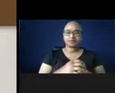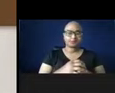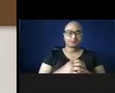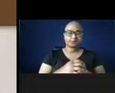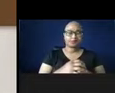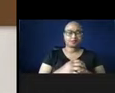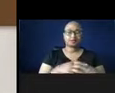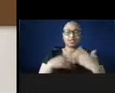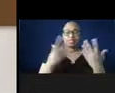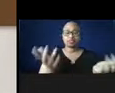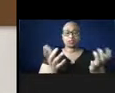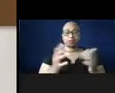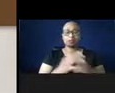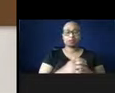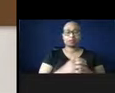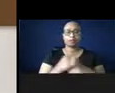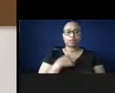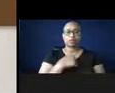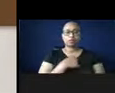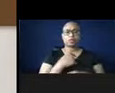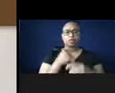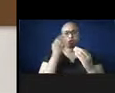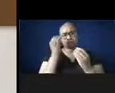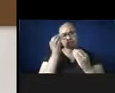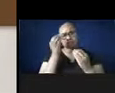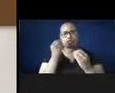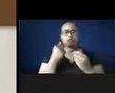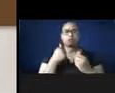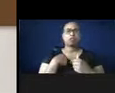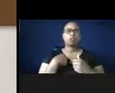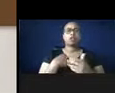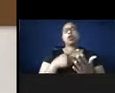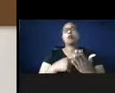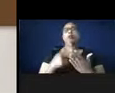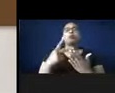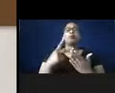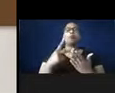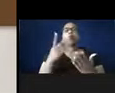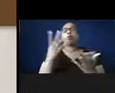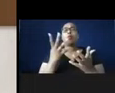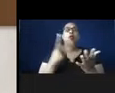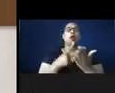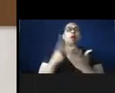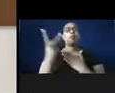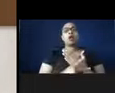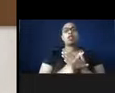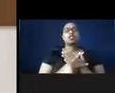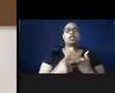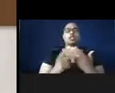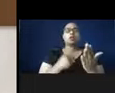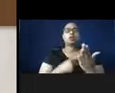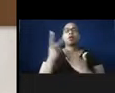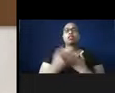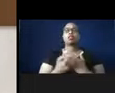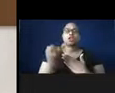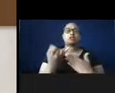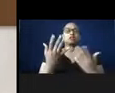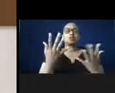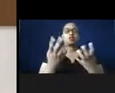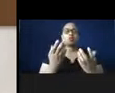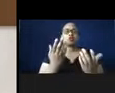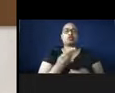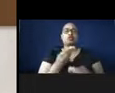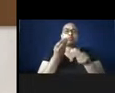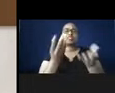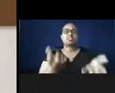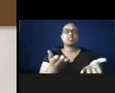So we were considering what projects of those we wanted to present to the Investment Review Board. And the Investment